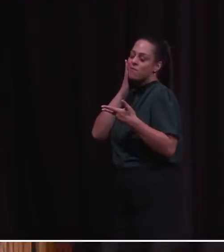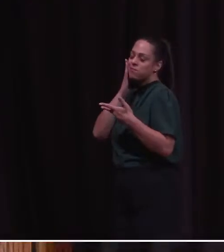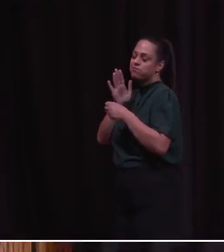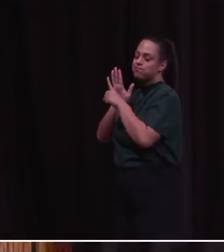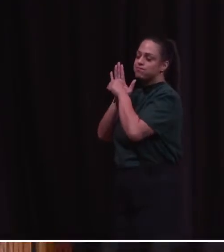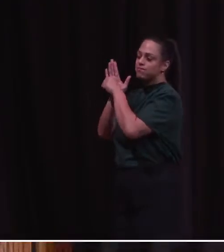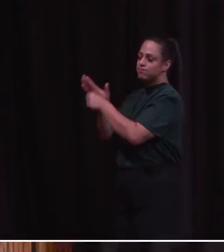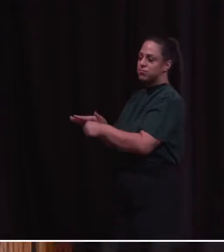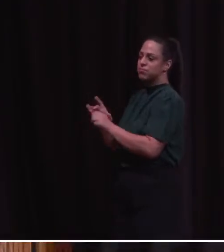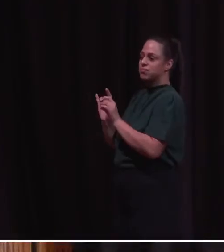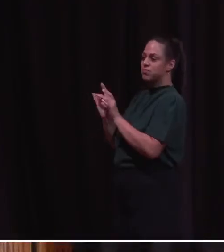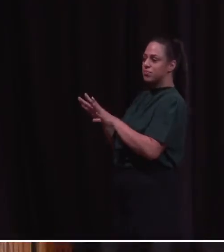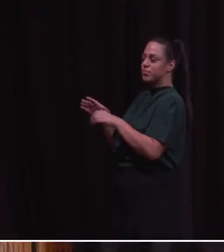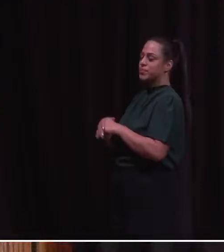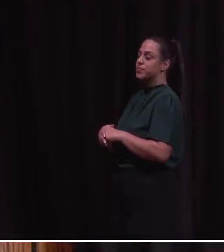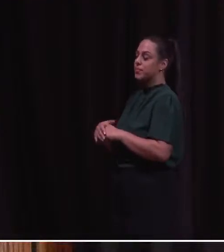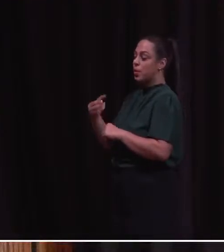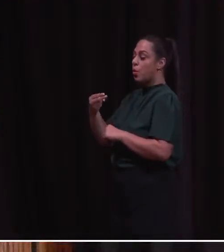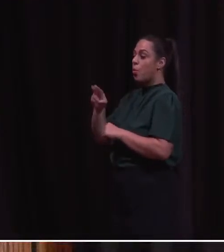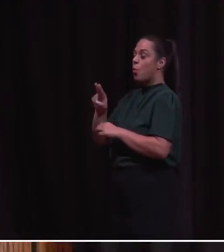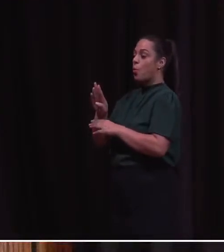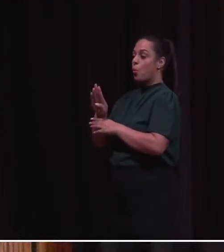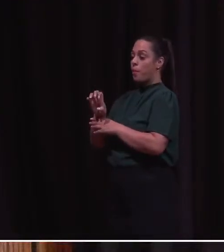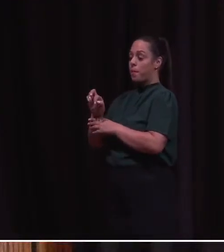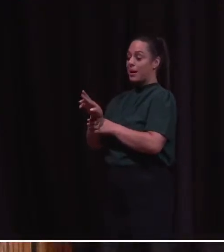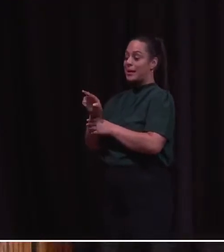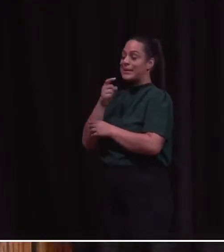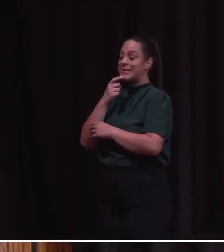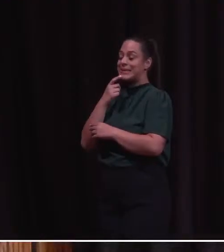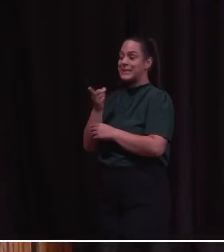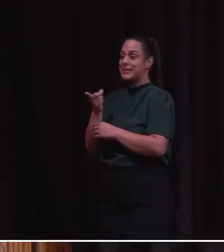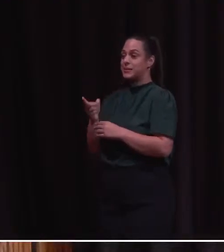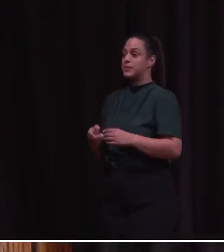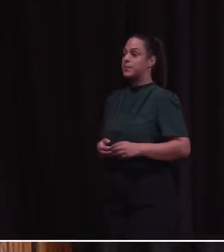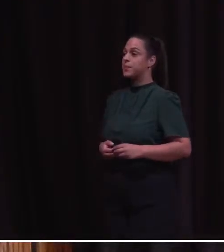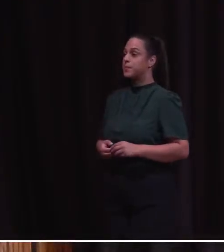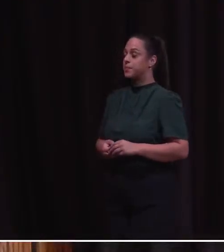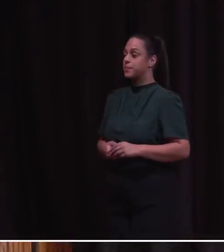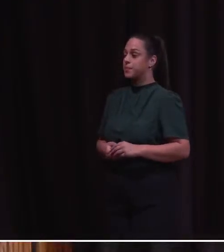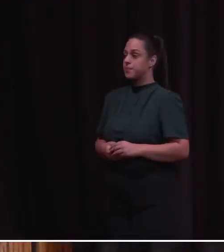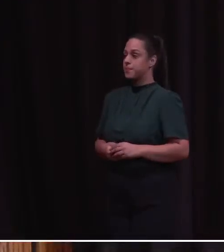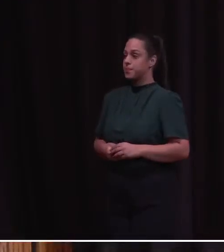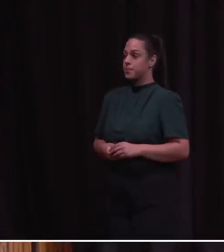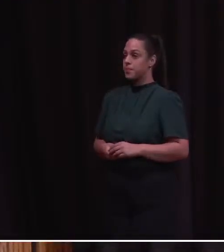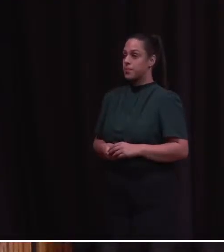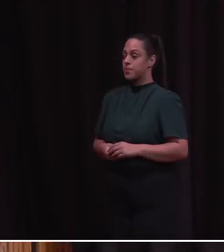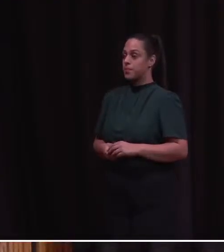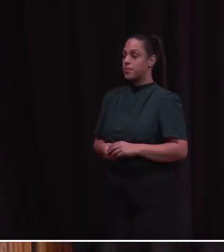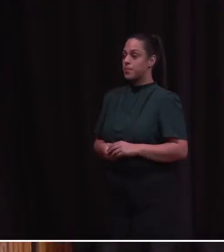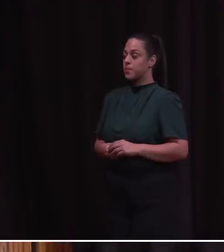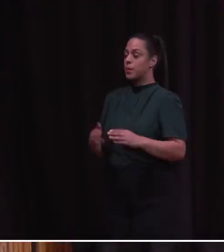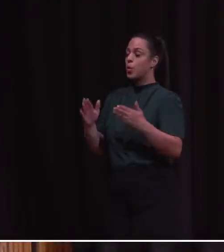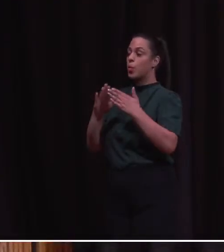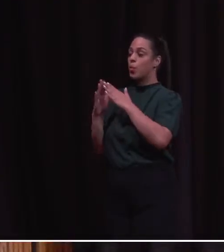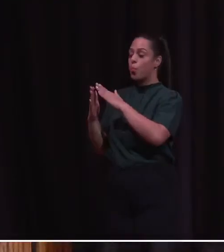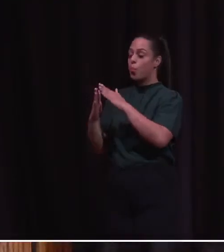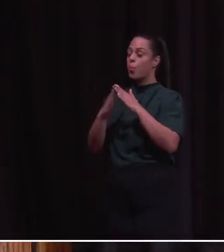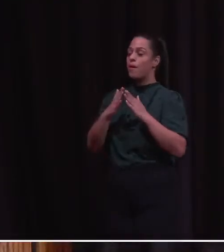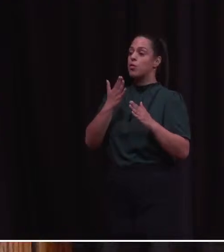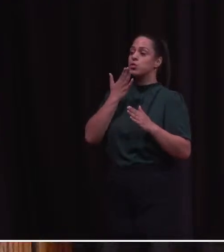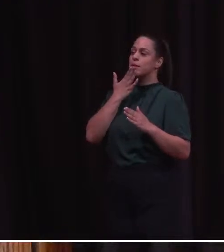the cosmologies of our indigenous African people that are more encompassing and tolerant